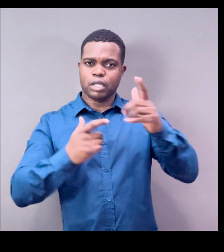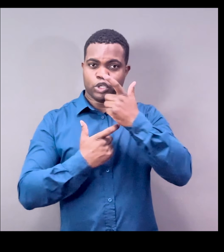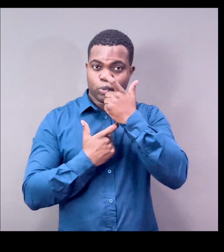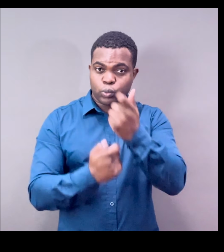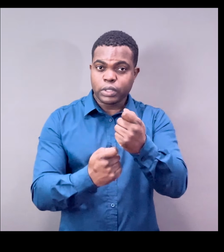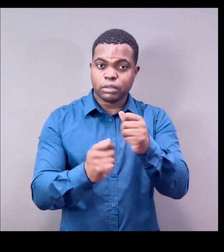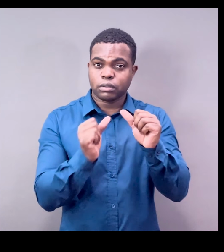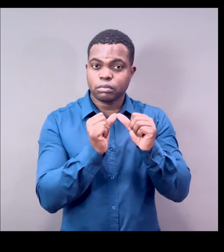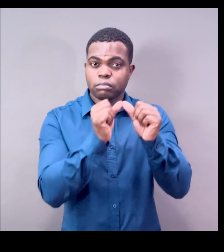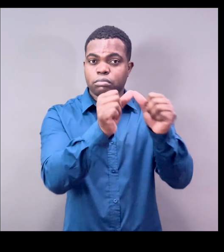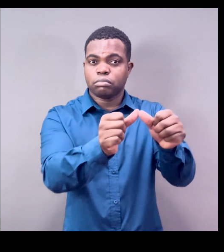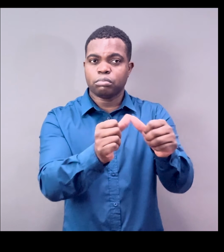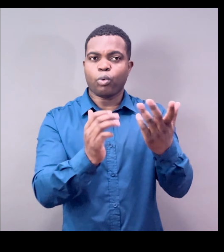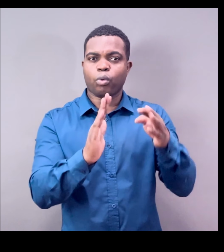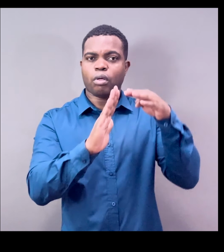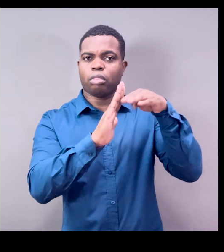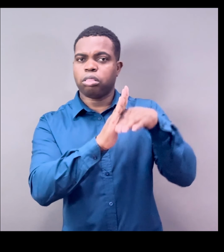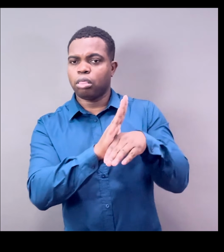have.